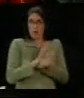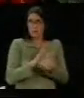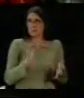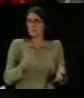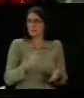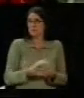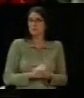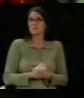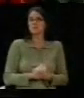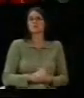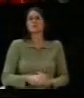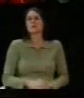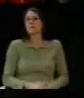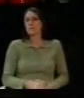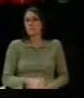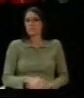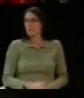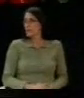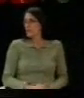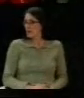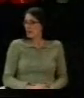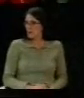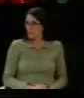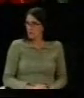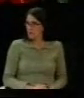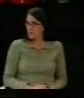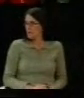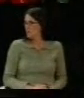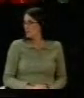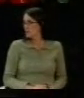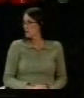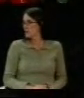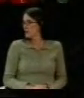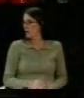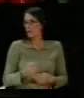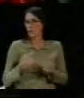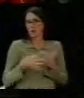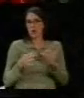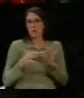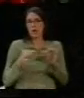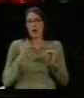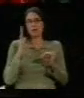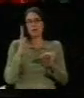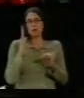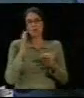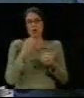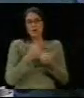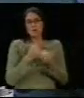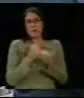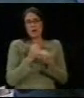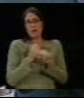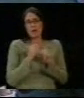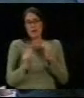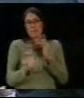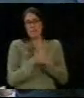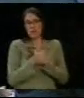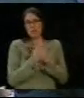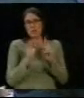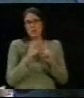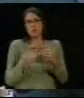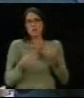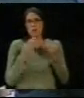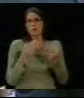this. Can I just get back to that, and then I'll be done. I'm just going to make an amendment to the